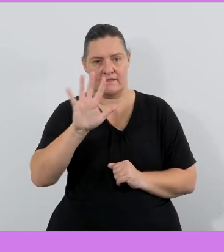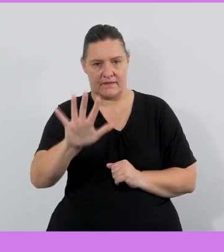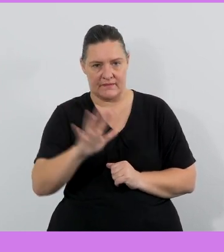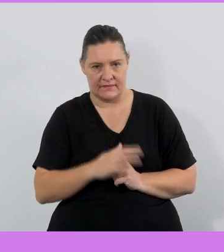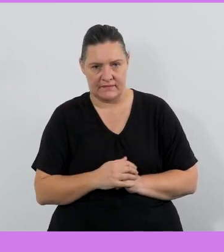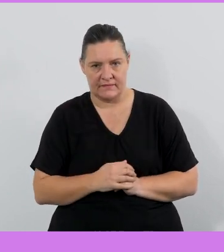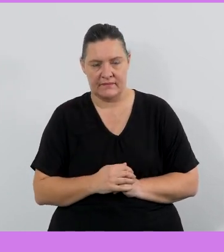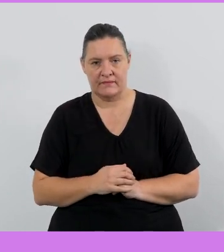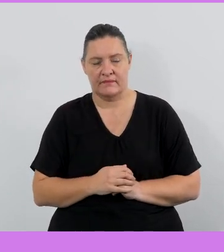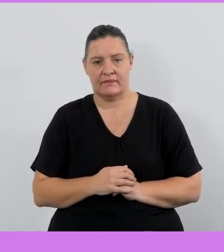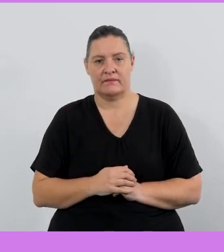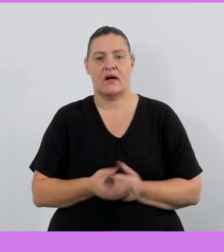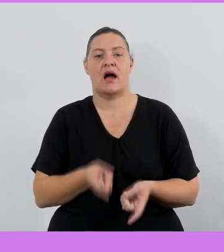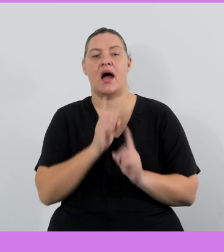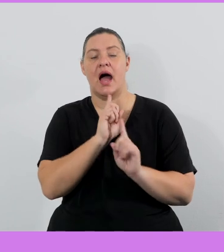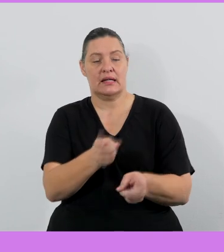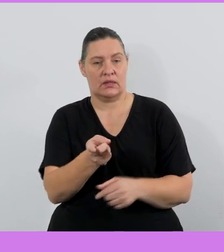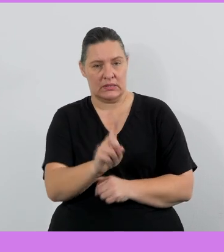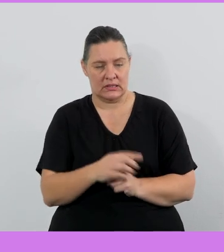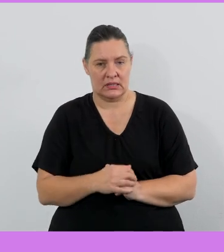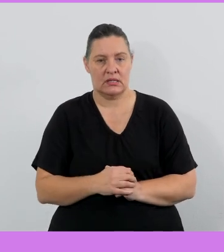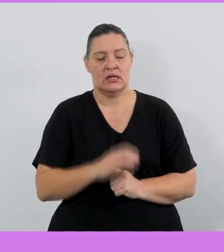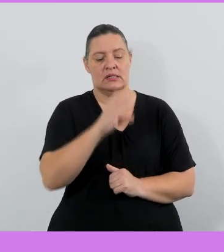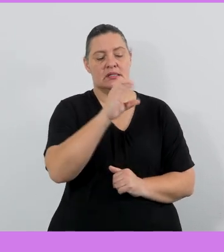28.3495. Right, that will give us an answer of